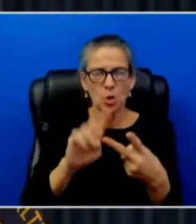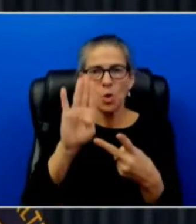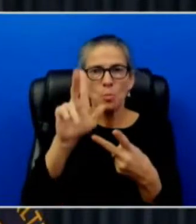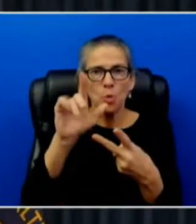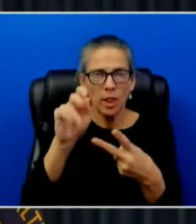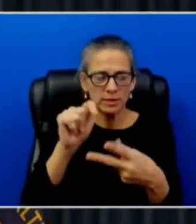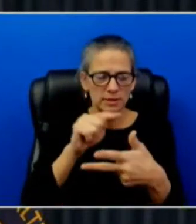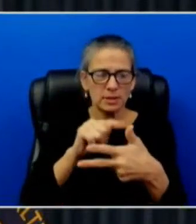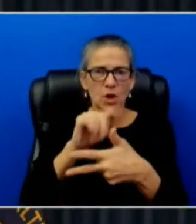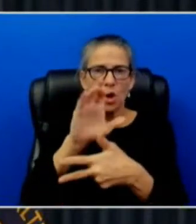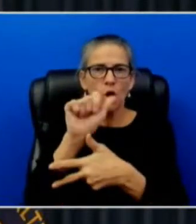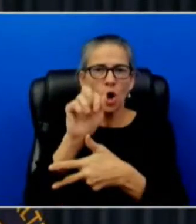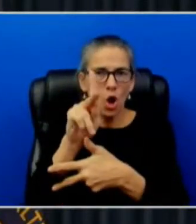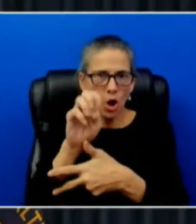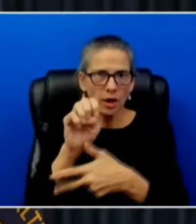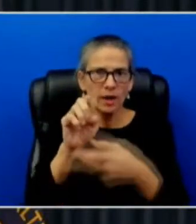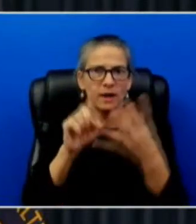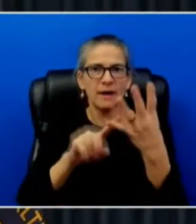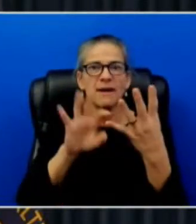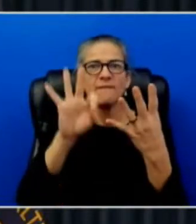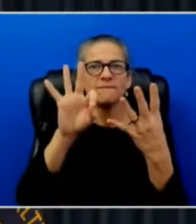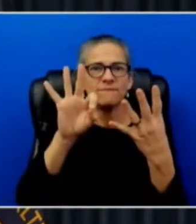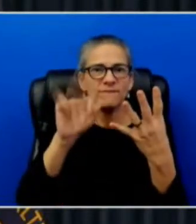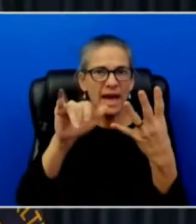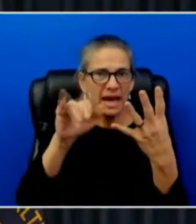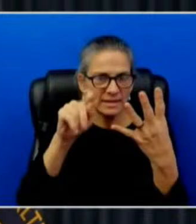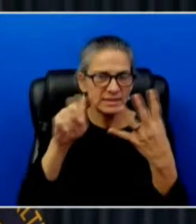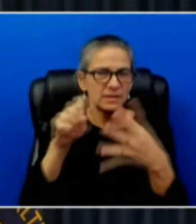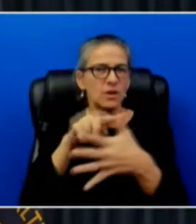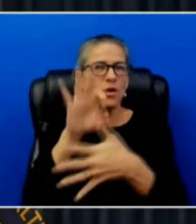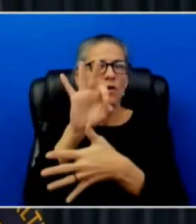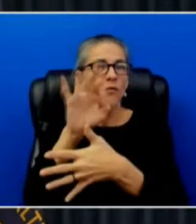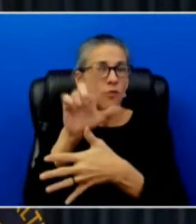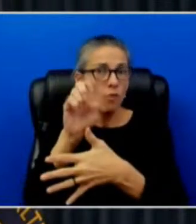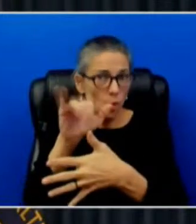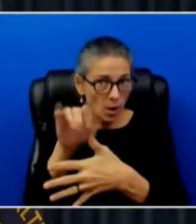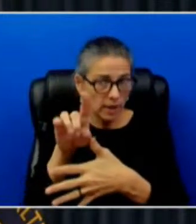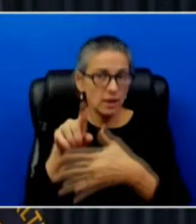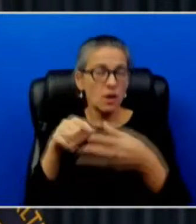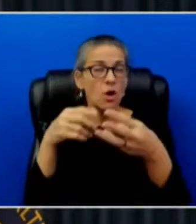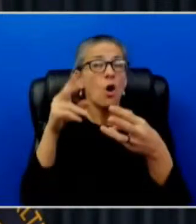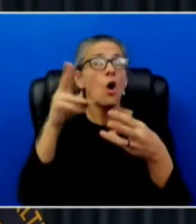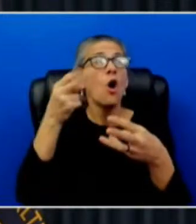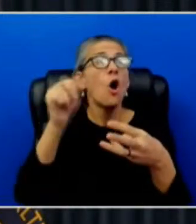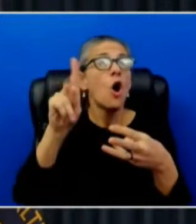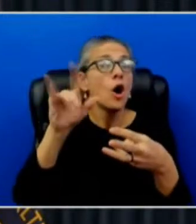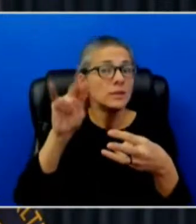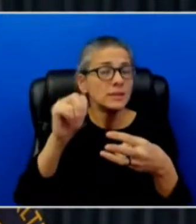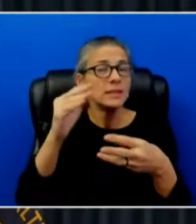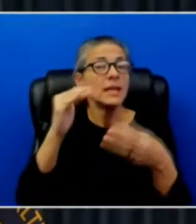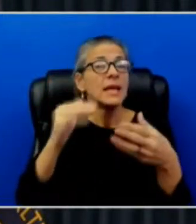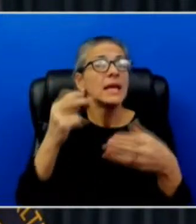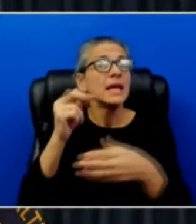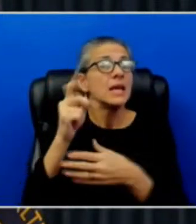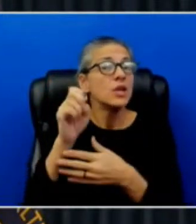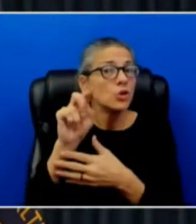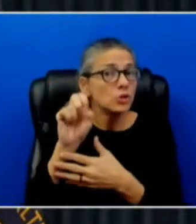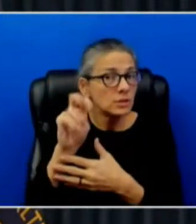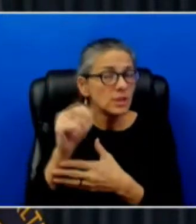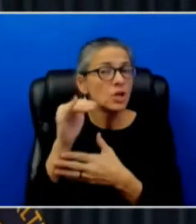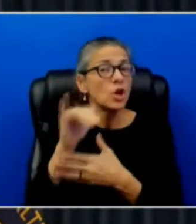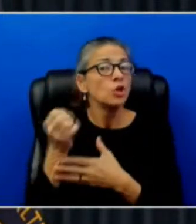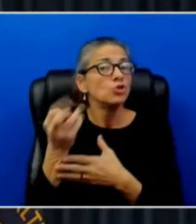Clark, Fayette, Floyd, Hardin, Henderson,